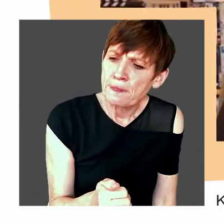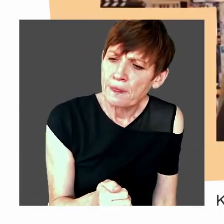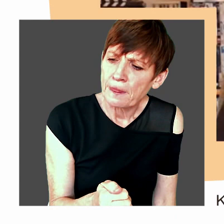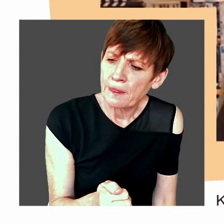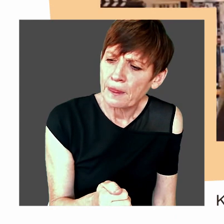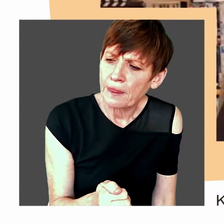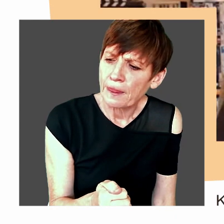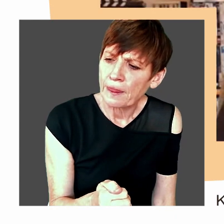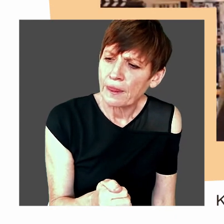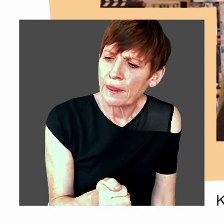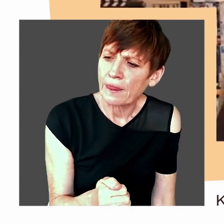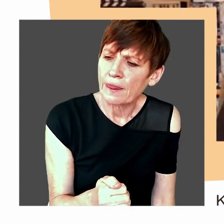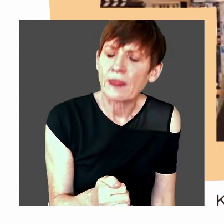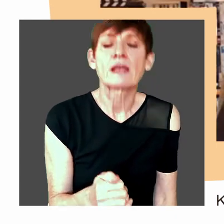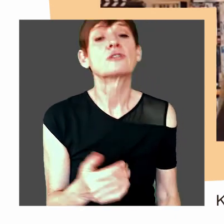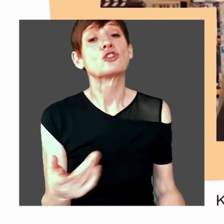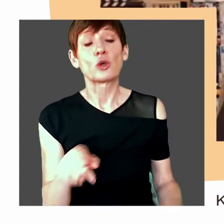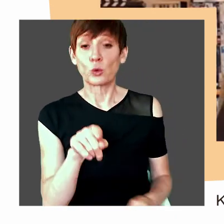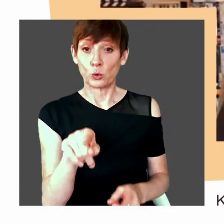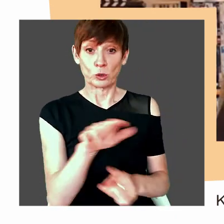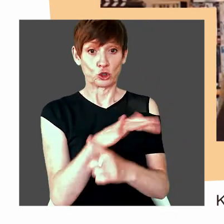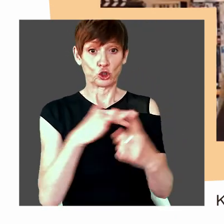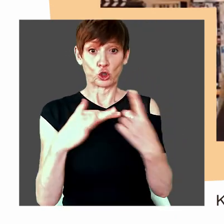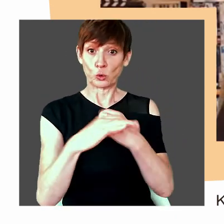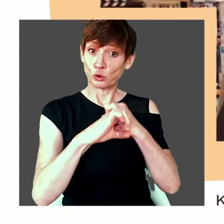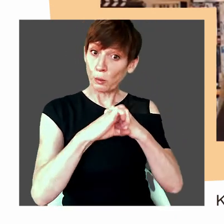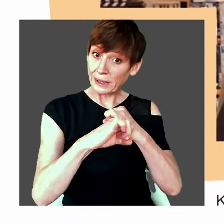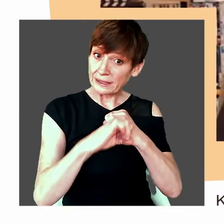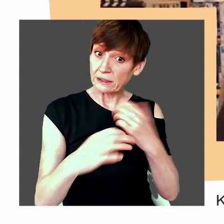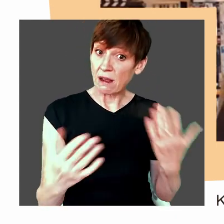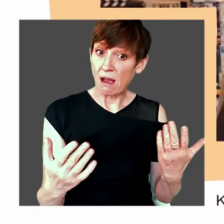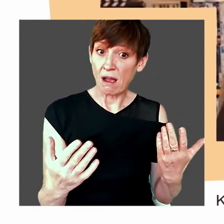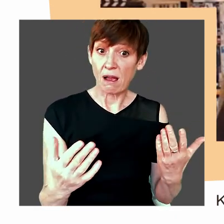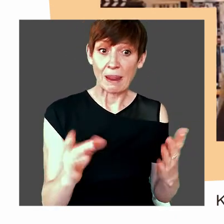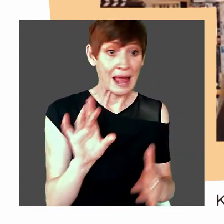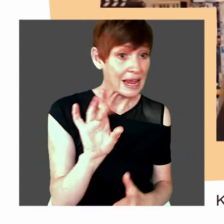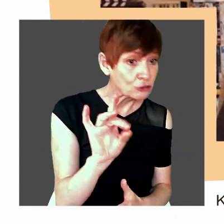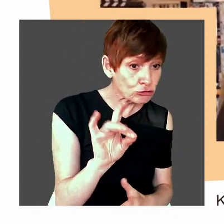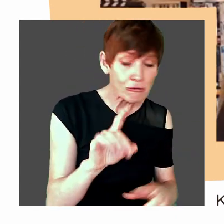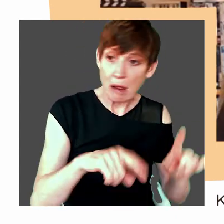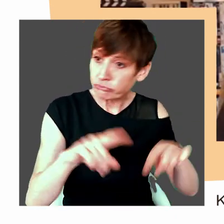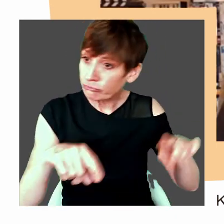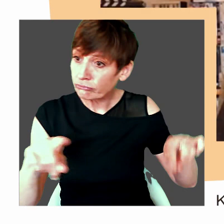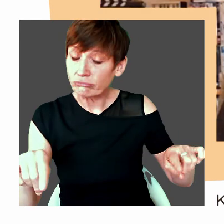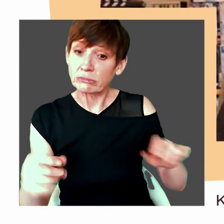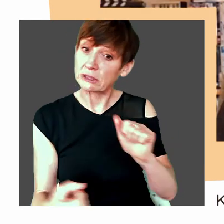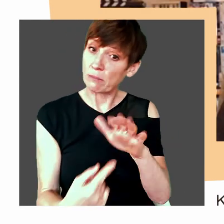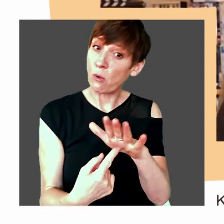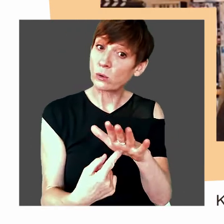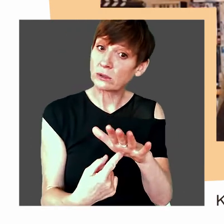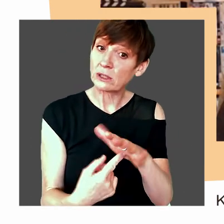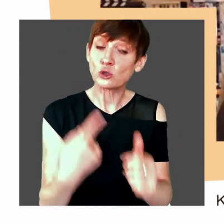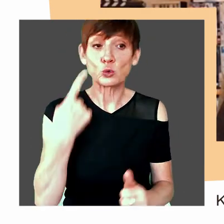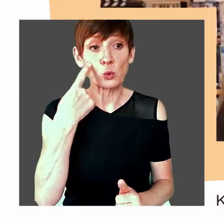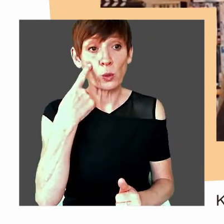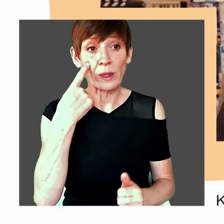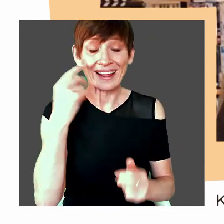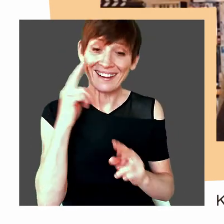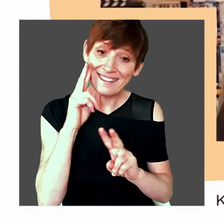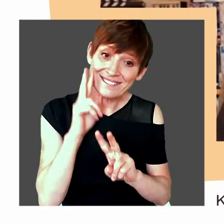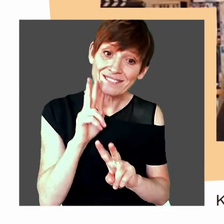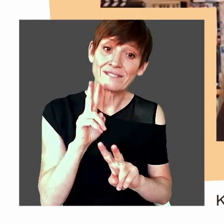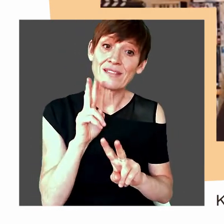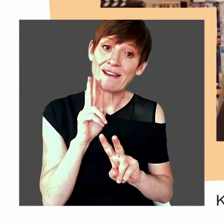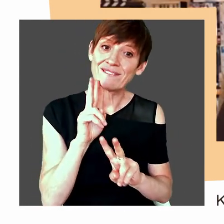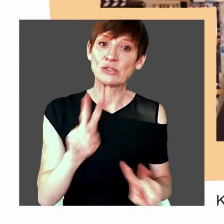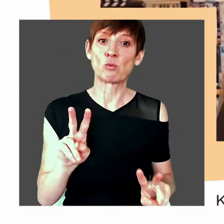How about your use of social media? Is that important to you, Instagram and those sorts of things? Do you think that visual artists need to be using